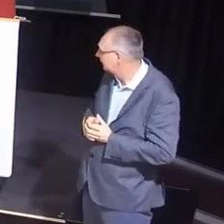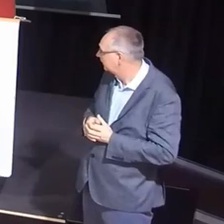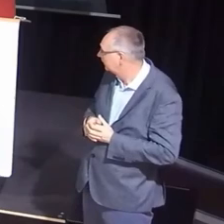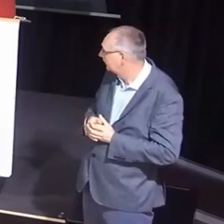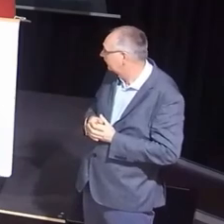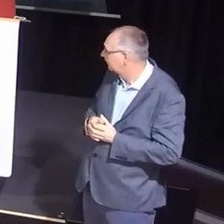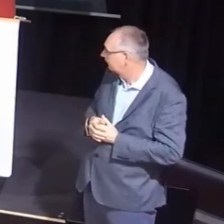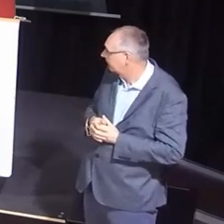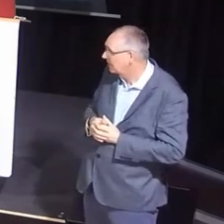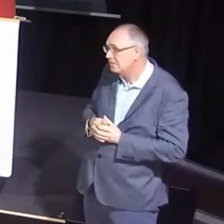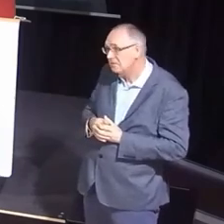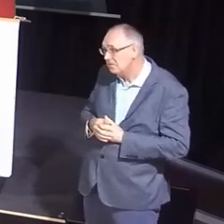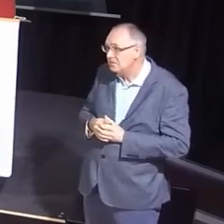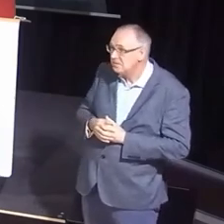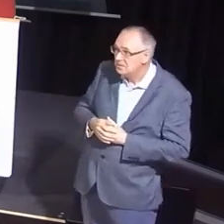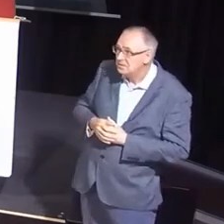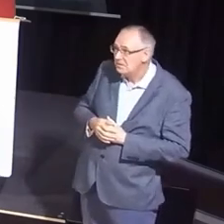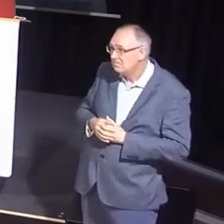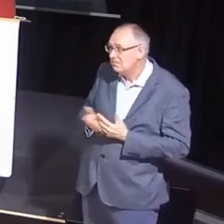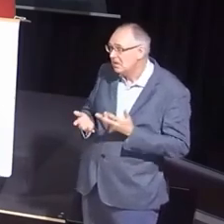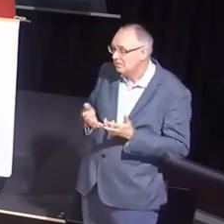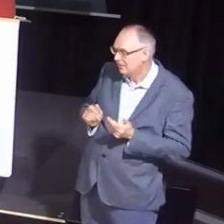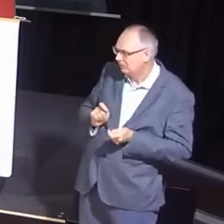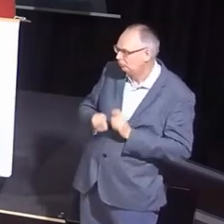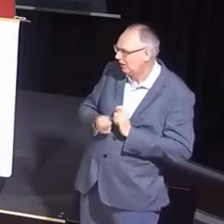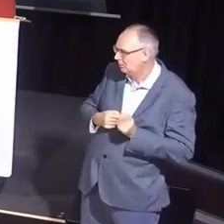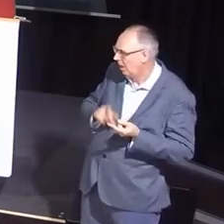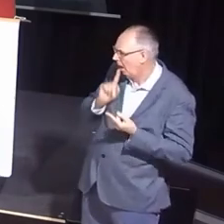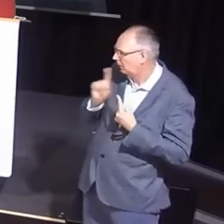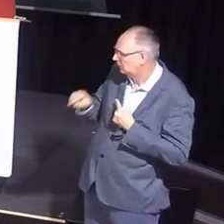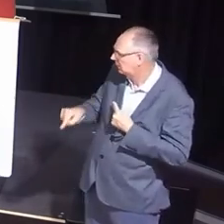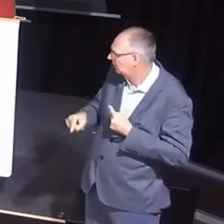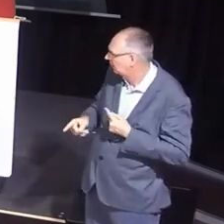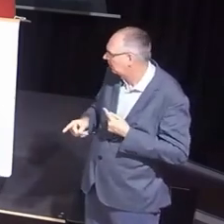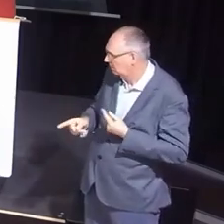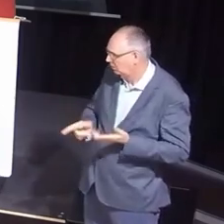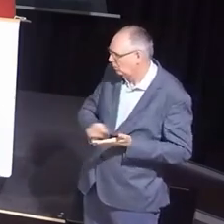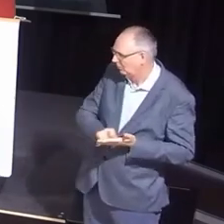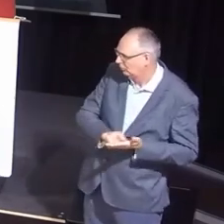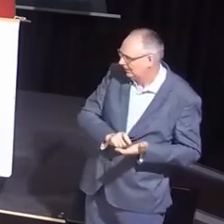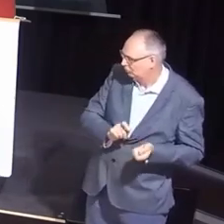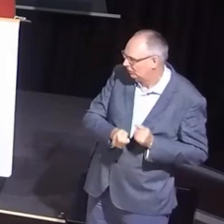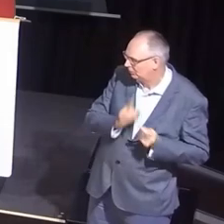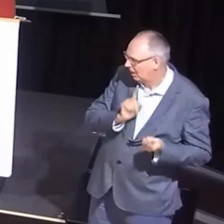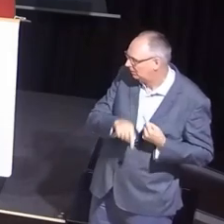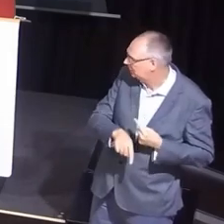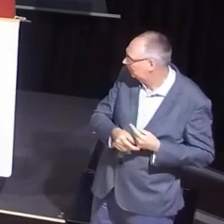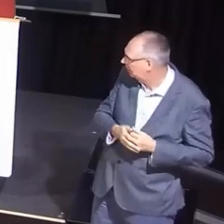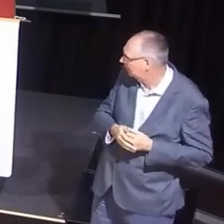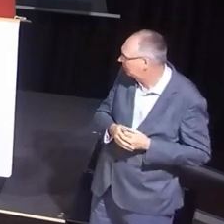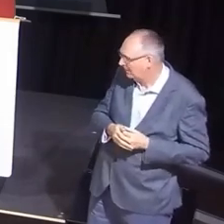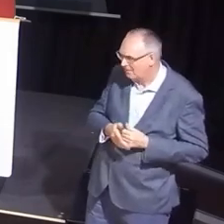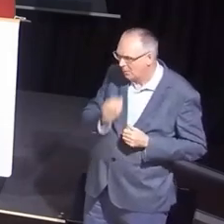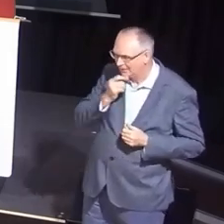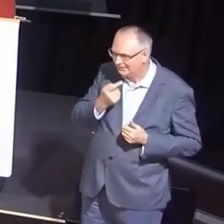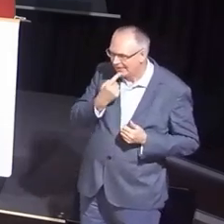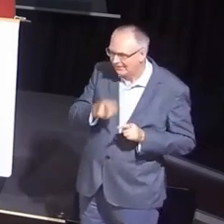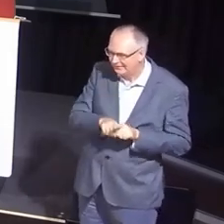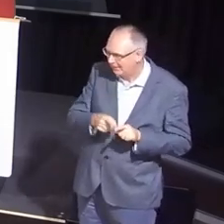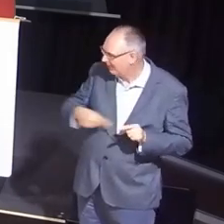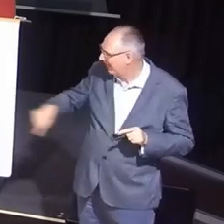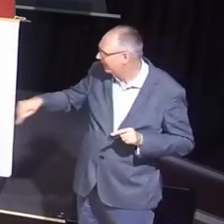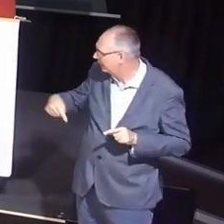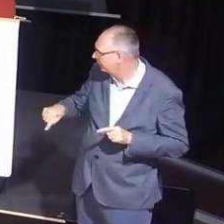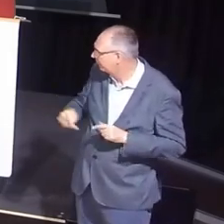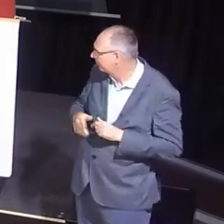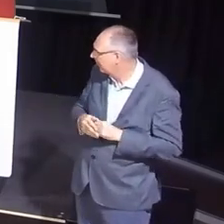Yeah, I'm trying to think. I might change my answer because the one I made notes on, because I have a feeling we might all say the same thing, and so I'm trying to... I